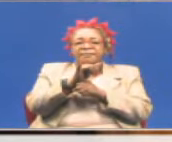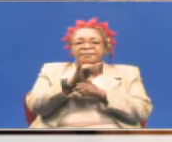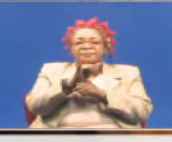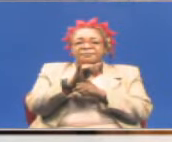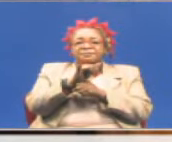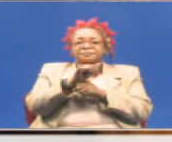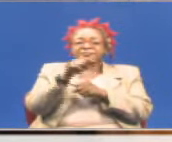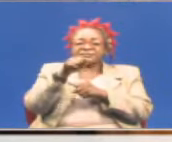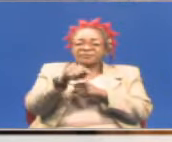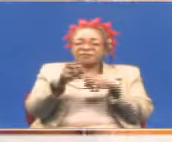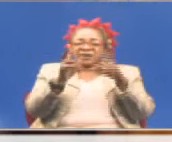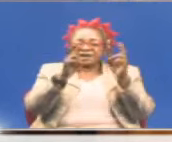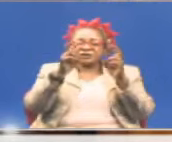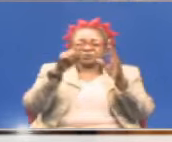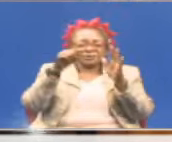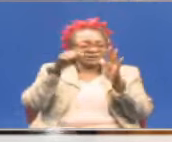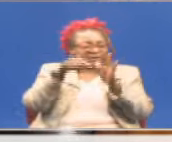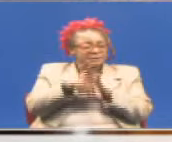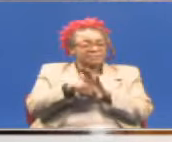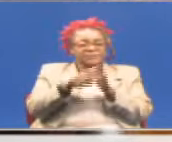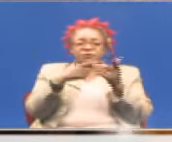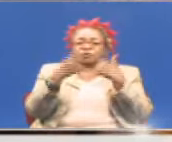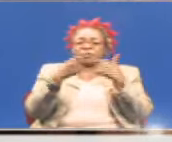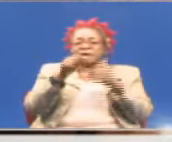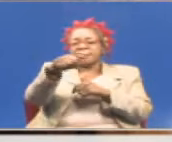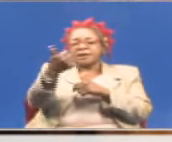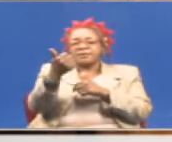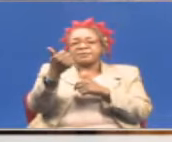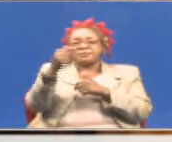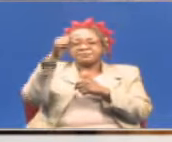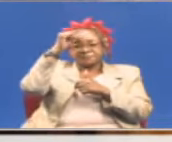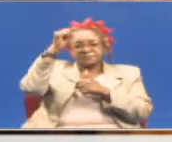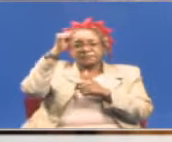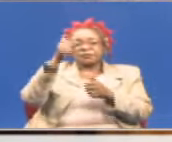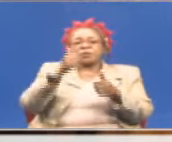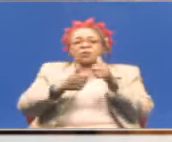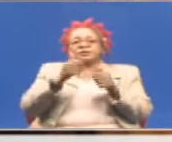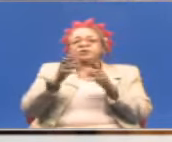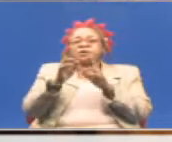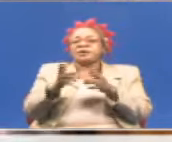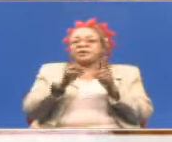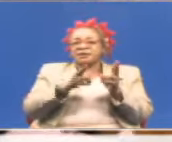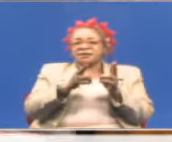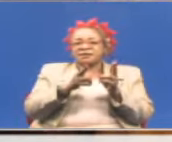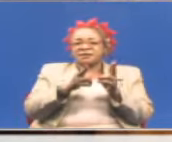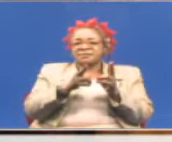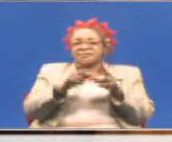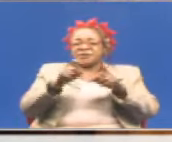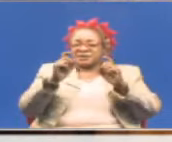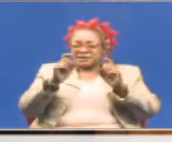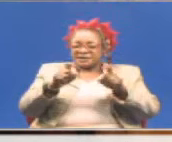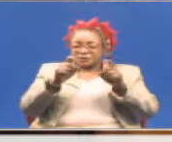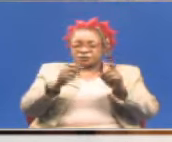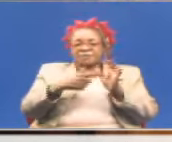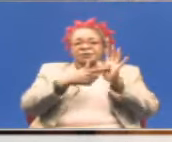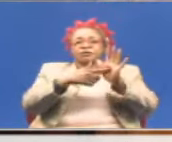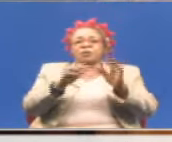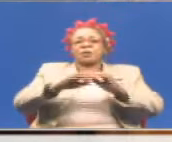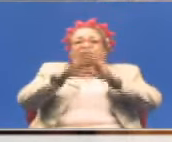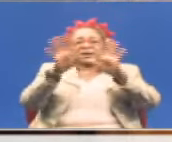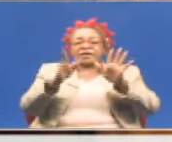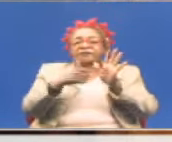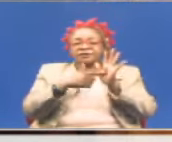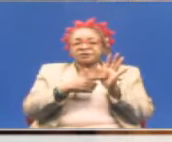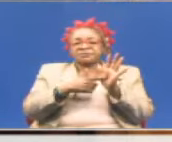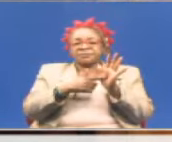This issue touches on other parts of government that ordinarily, and I need to be advised, Madam Chair, for